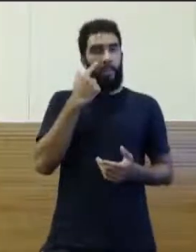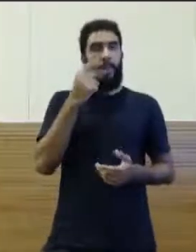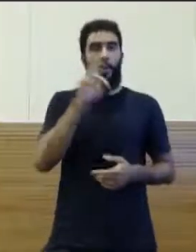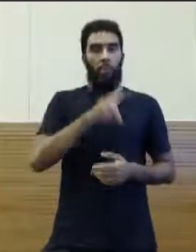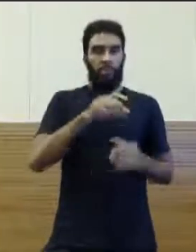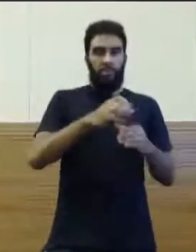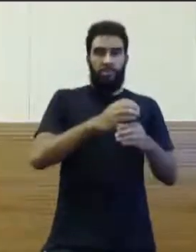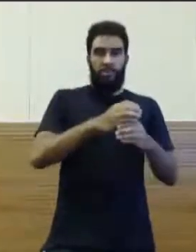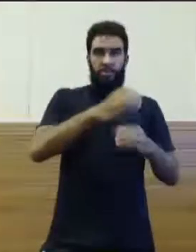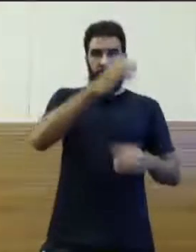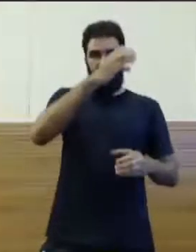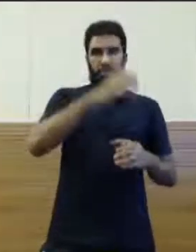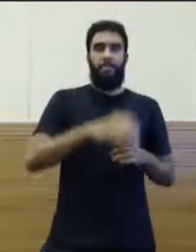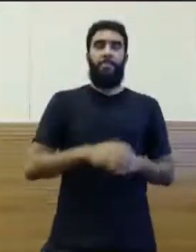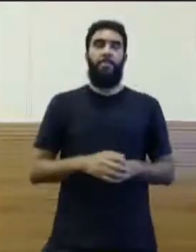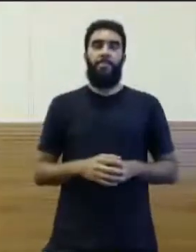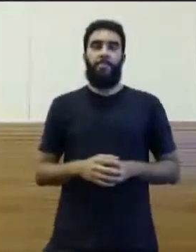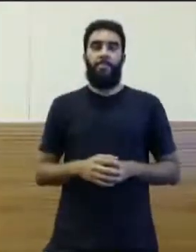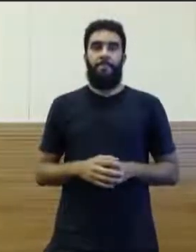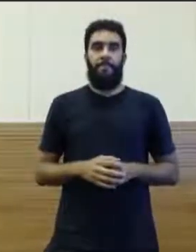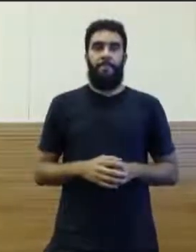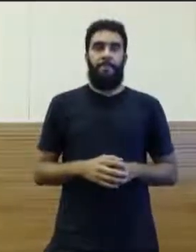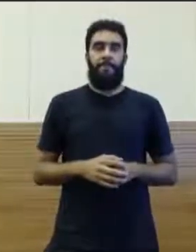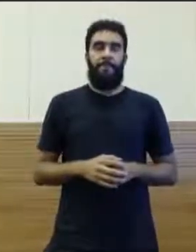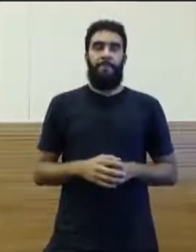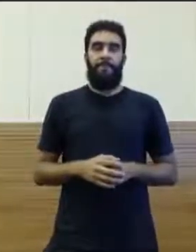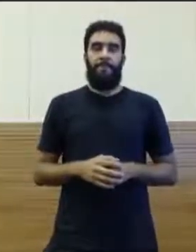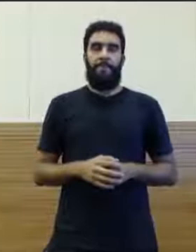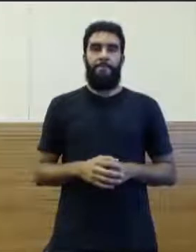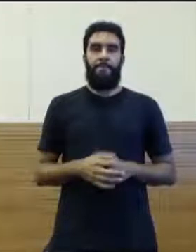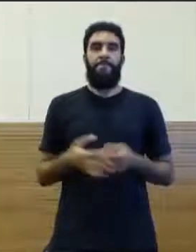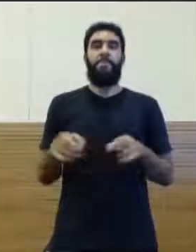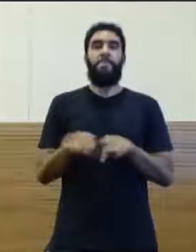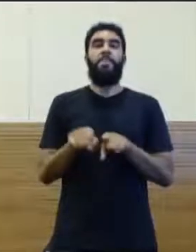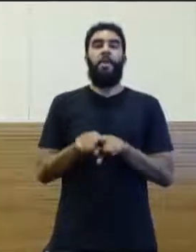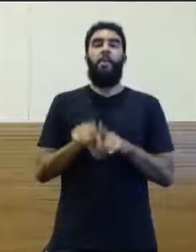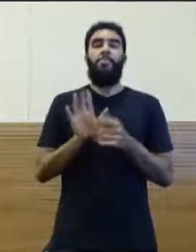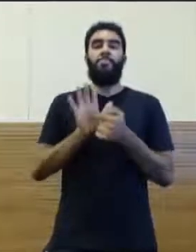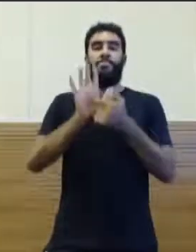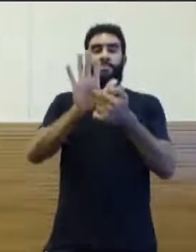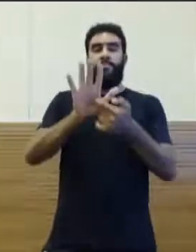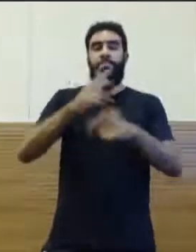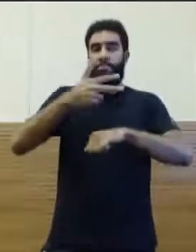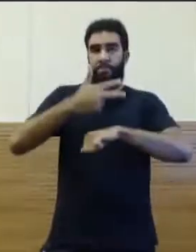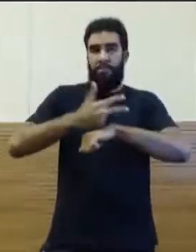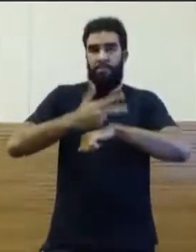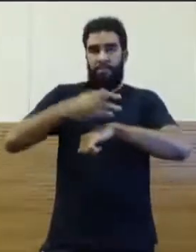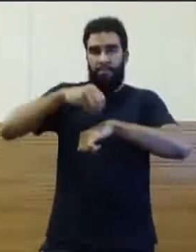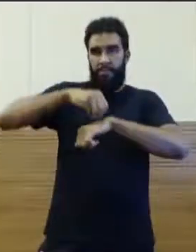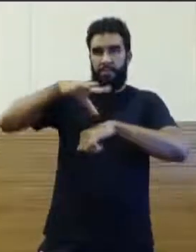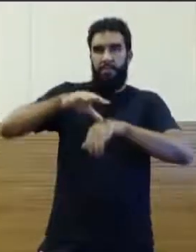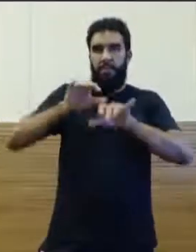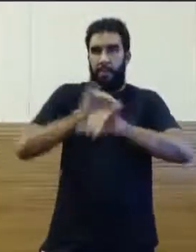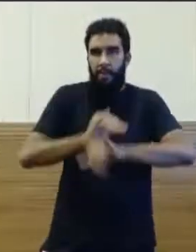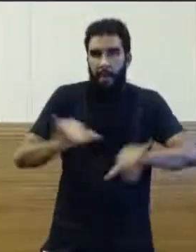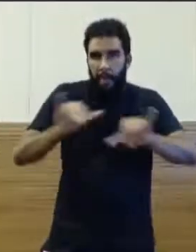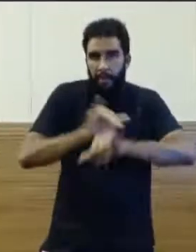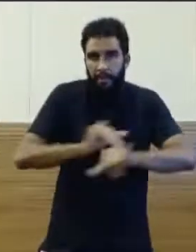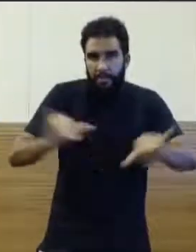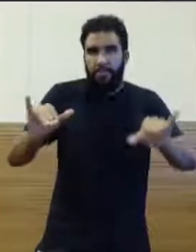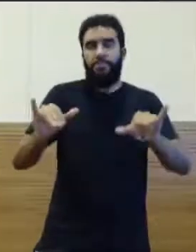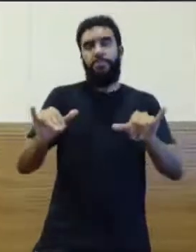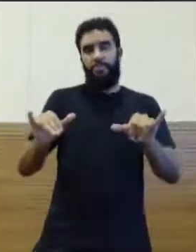day, and how we should consume this water. And lastly, we generated videos,